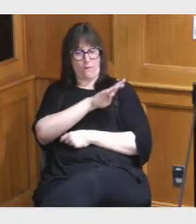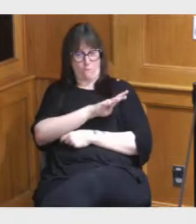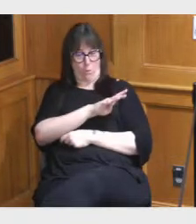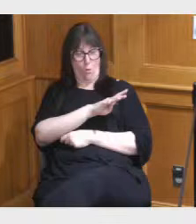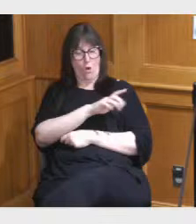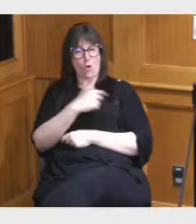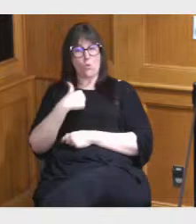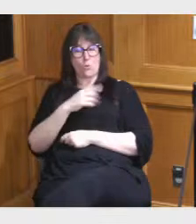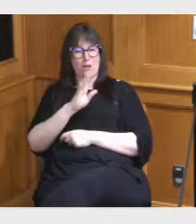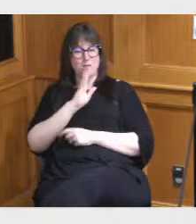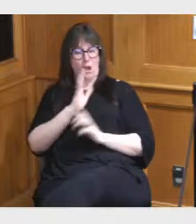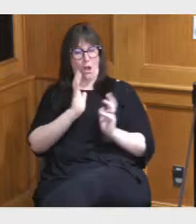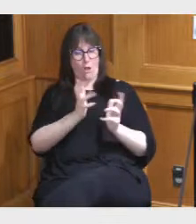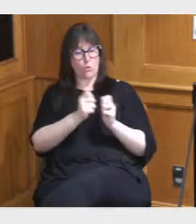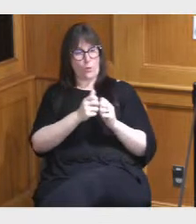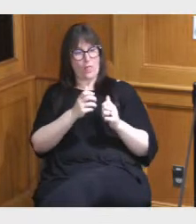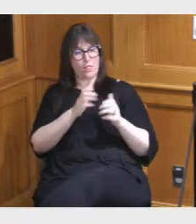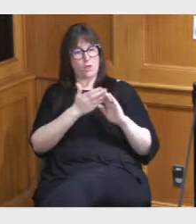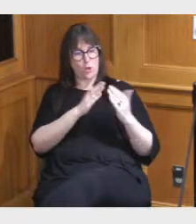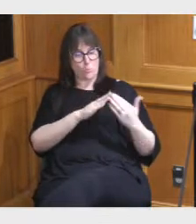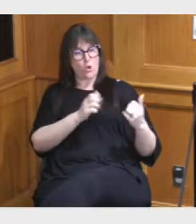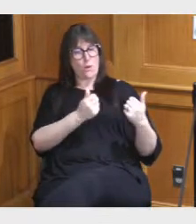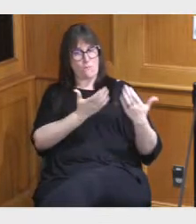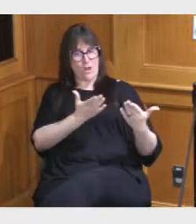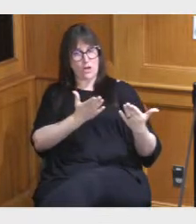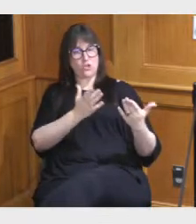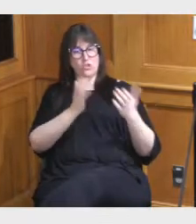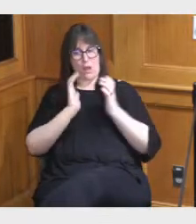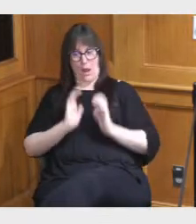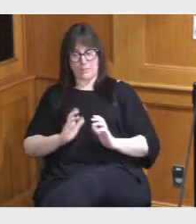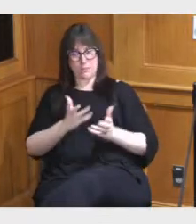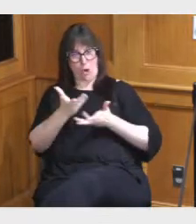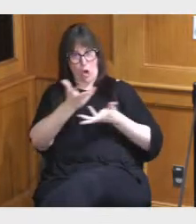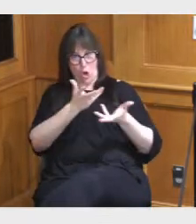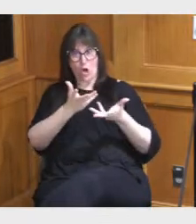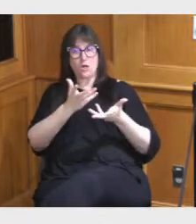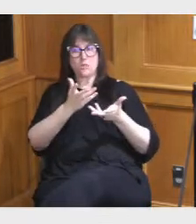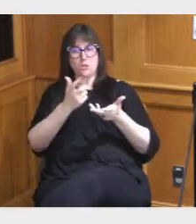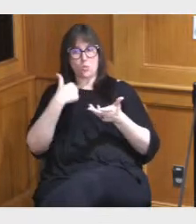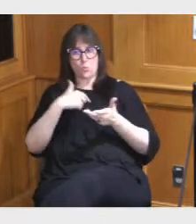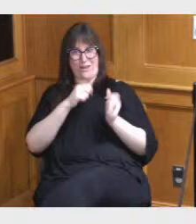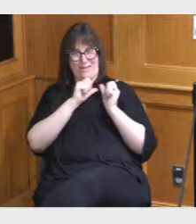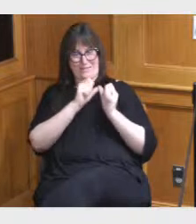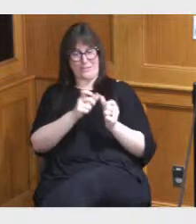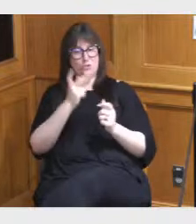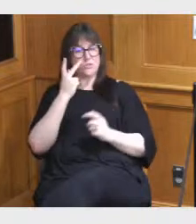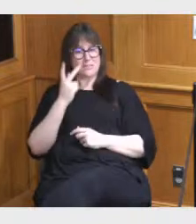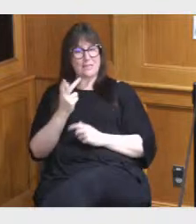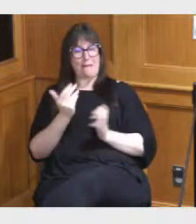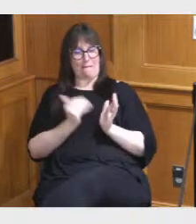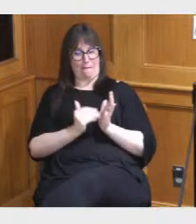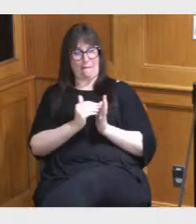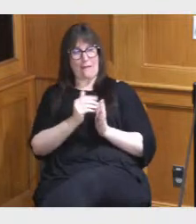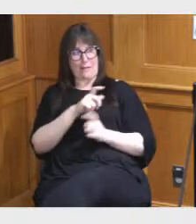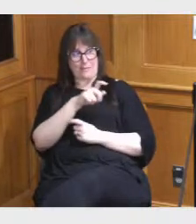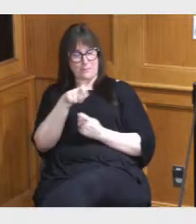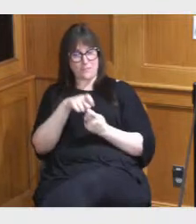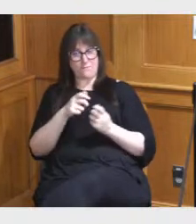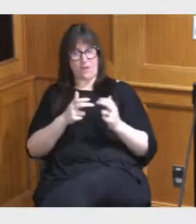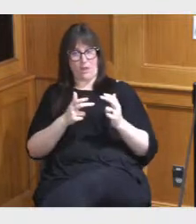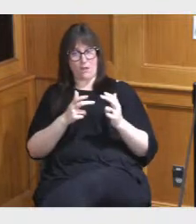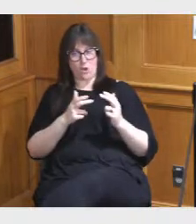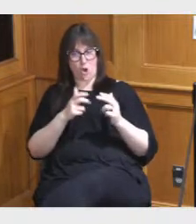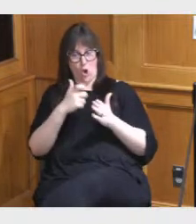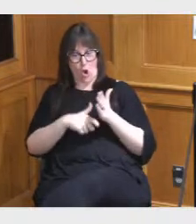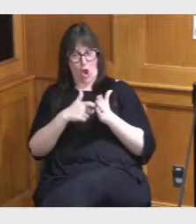talked to our community providers and talked to our customers, we continued to see that there was a significant